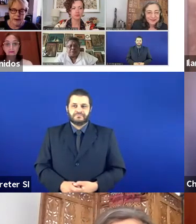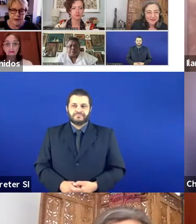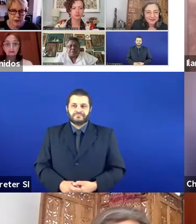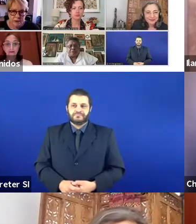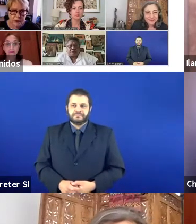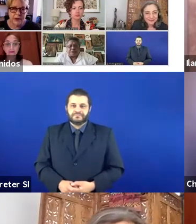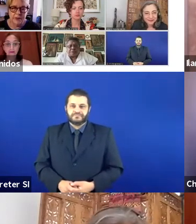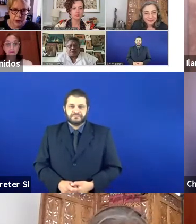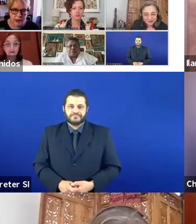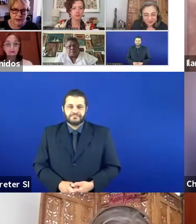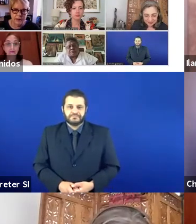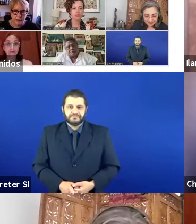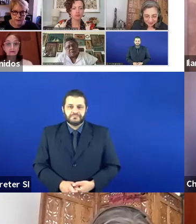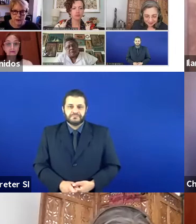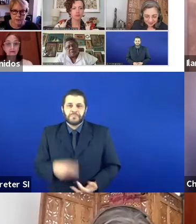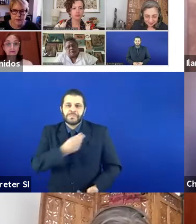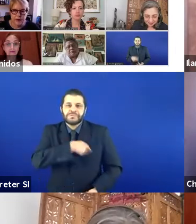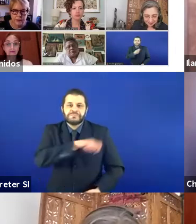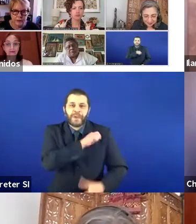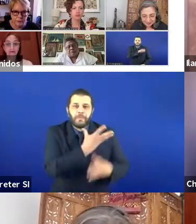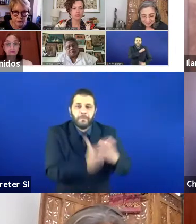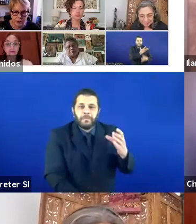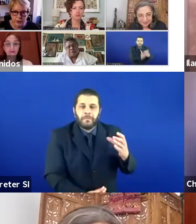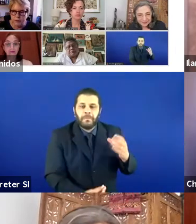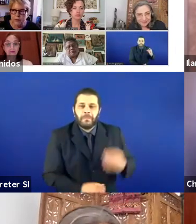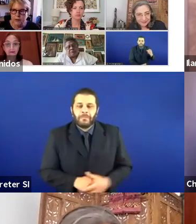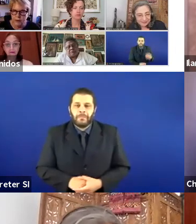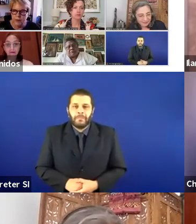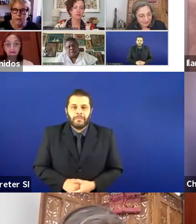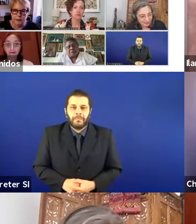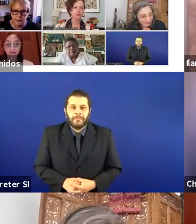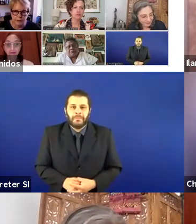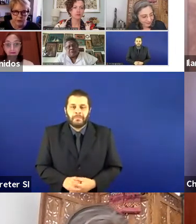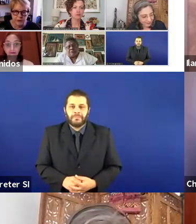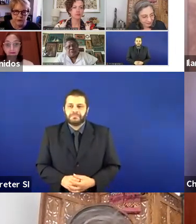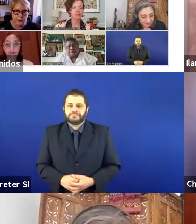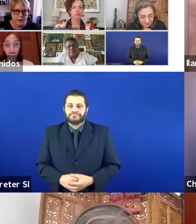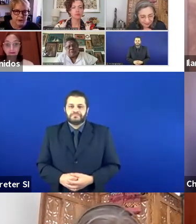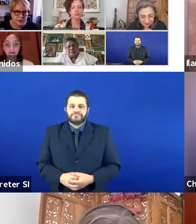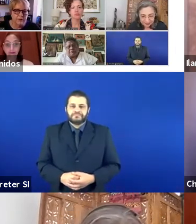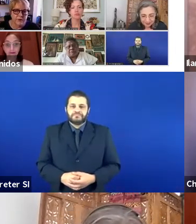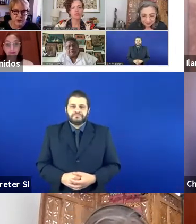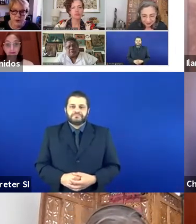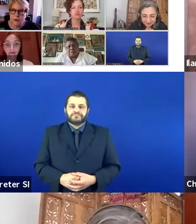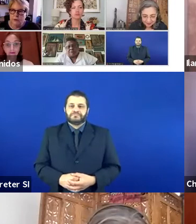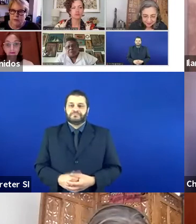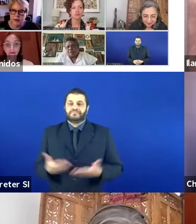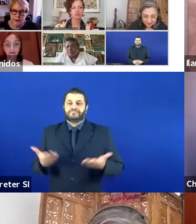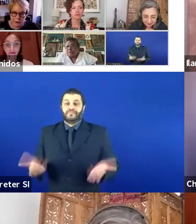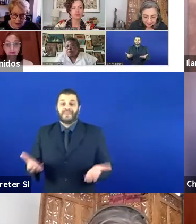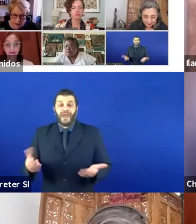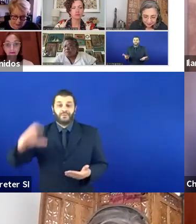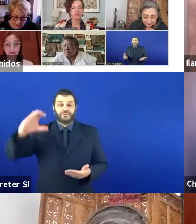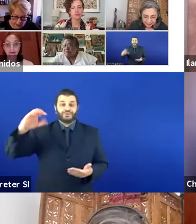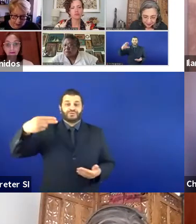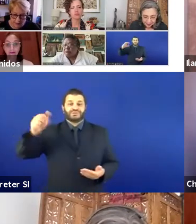Yes, thank you very much. And thank you to Mexico and to UN Women for the invitation to speak here. And